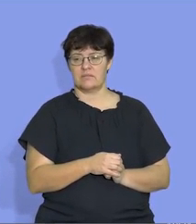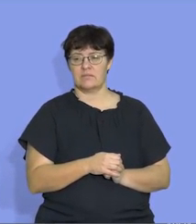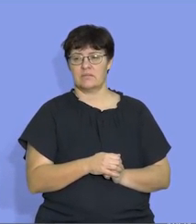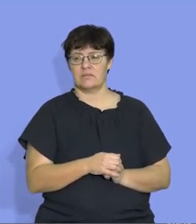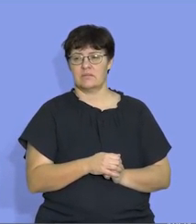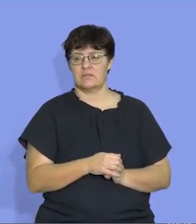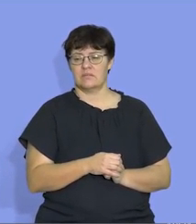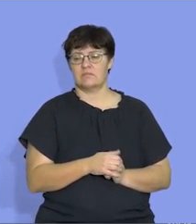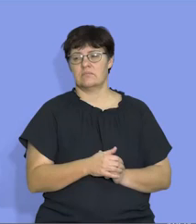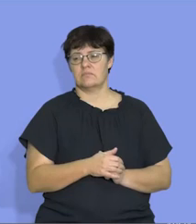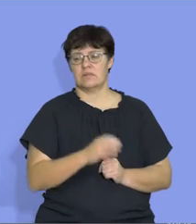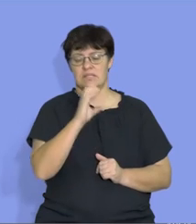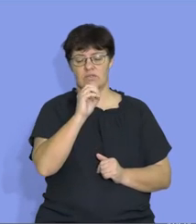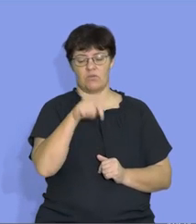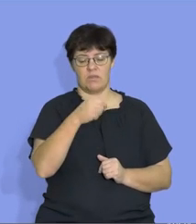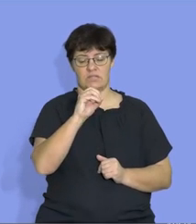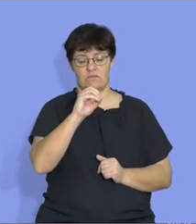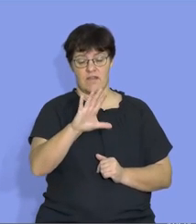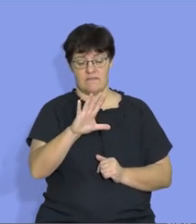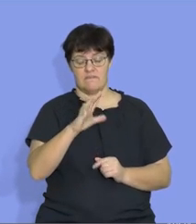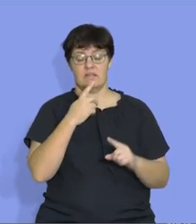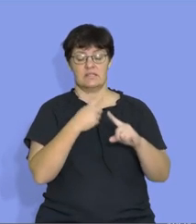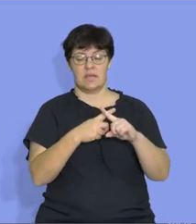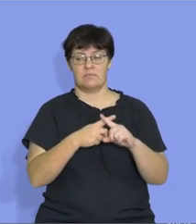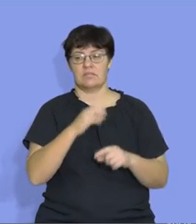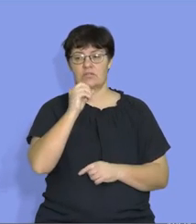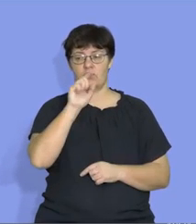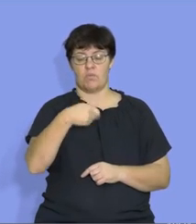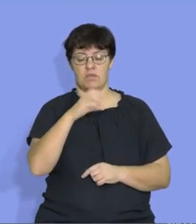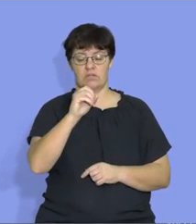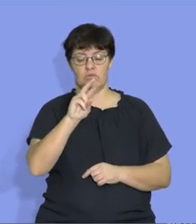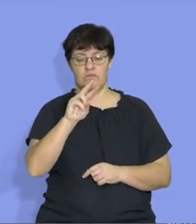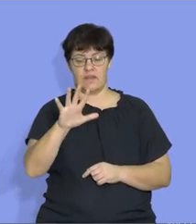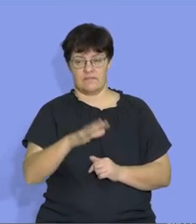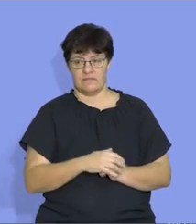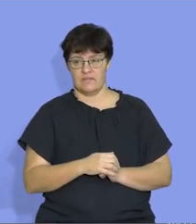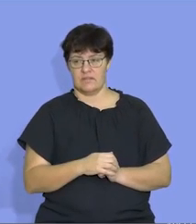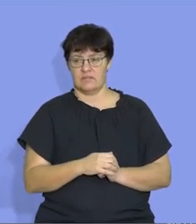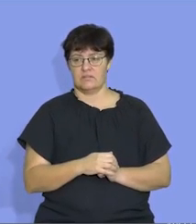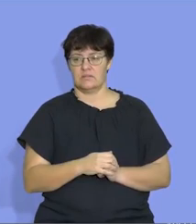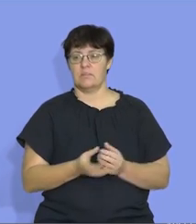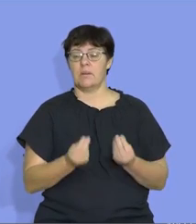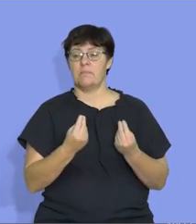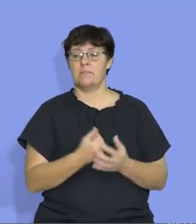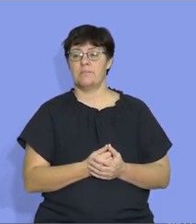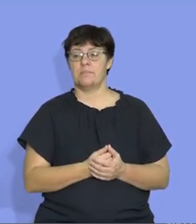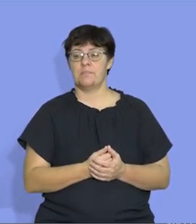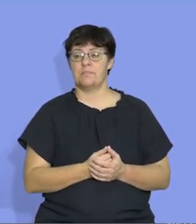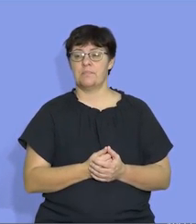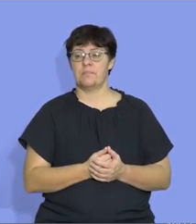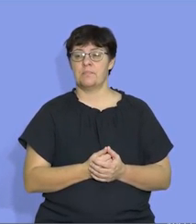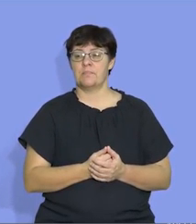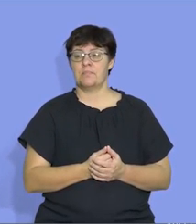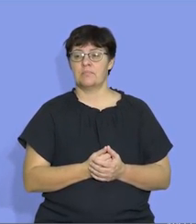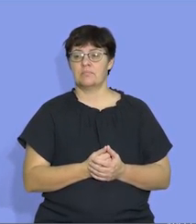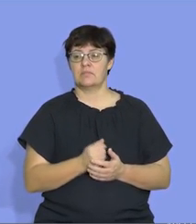okay, 0.05 multiplied by 0.025. This gives us the number of moles, okay? So